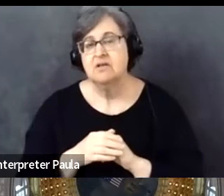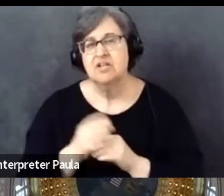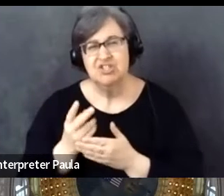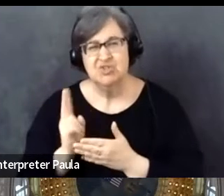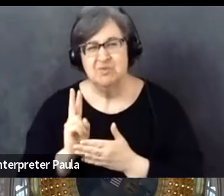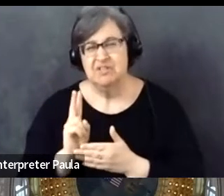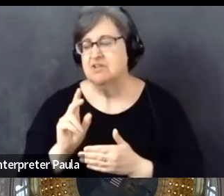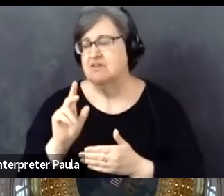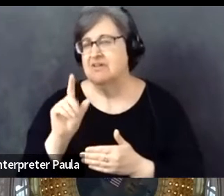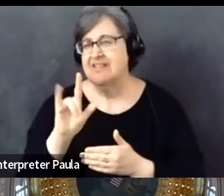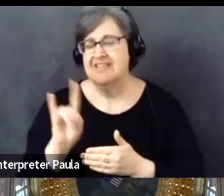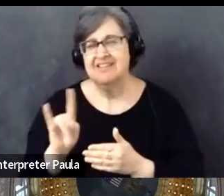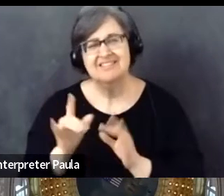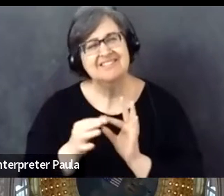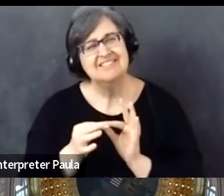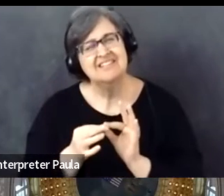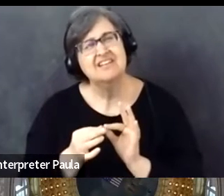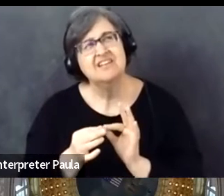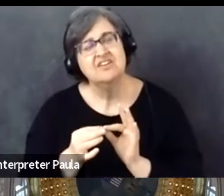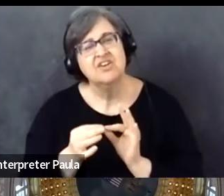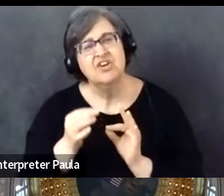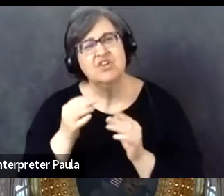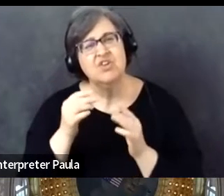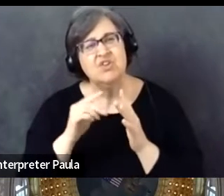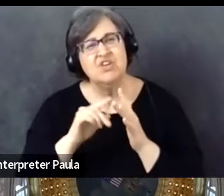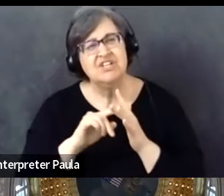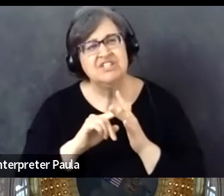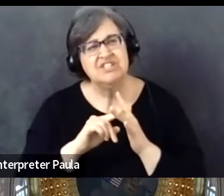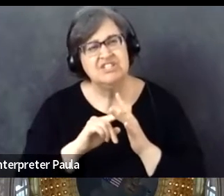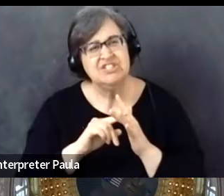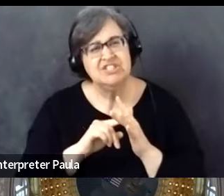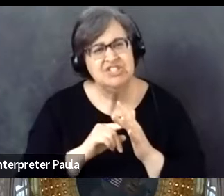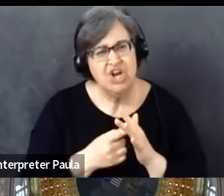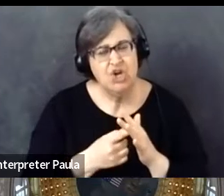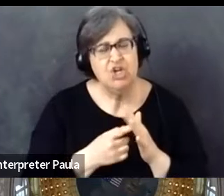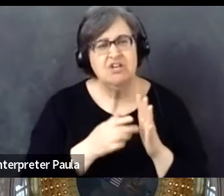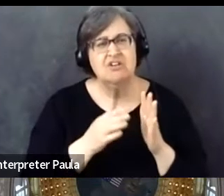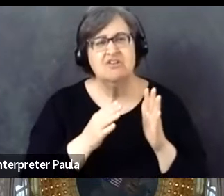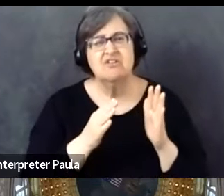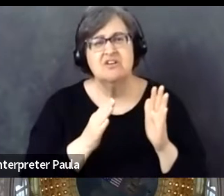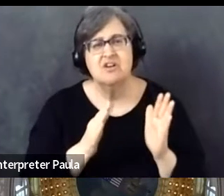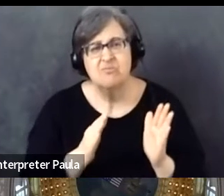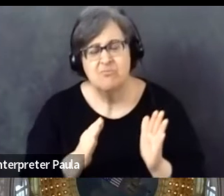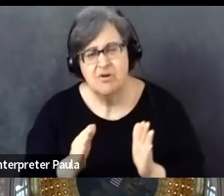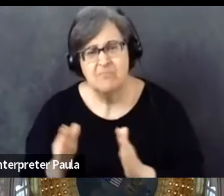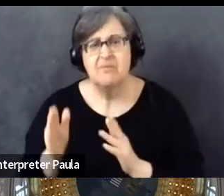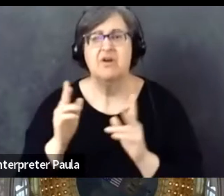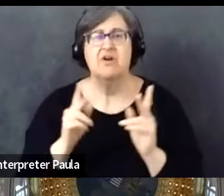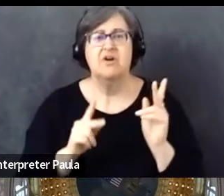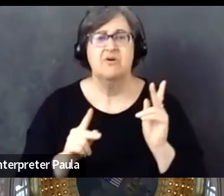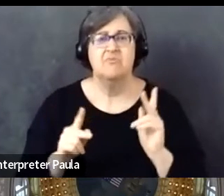getting ready to start preparing people for what's going to happen